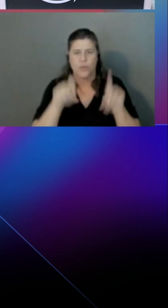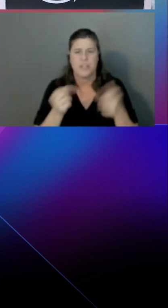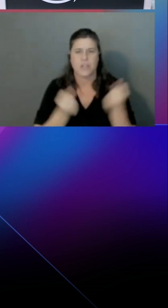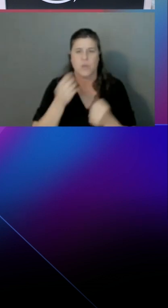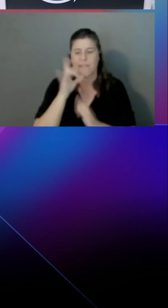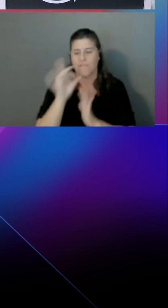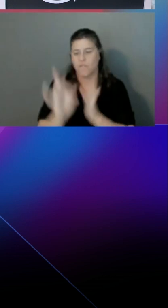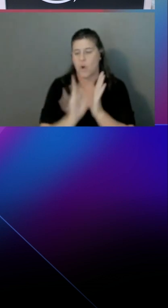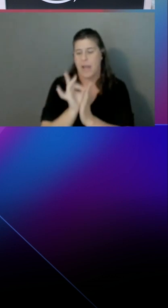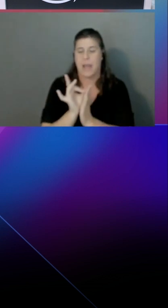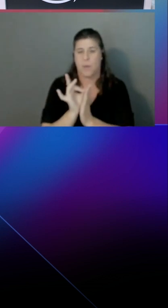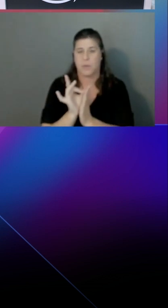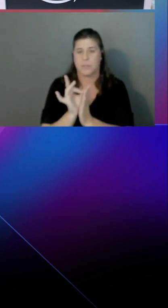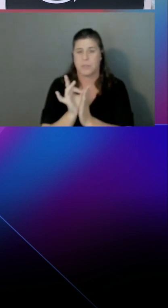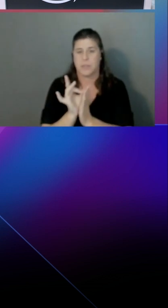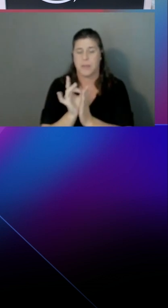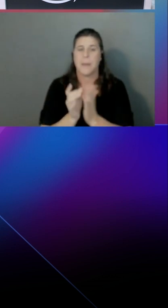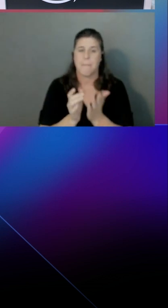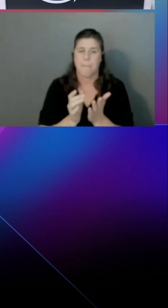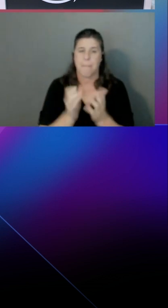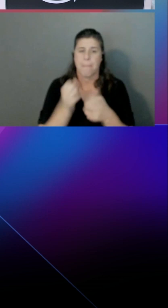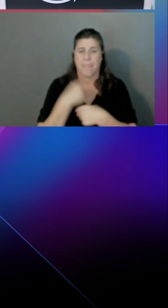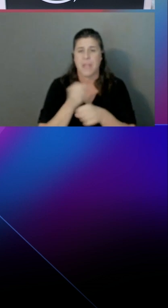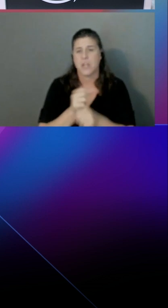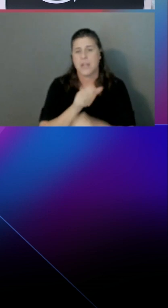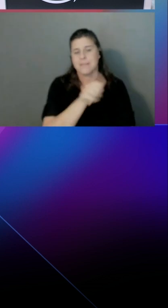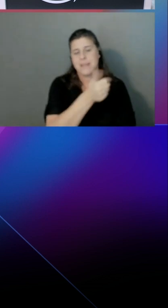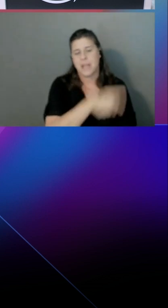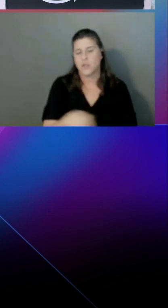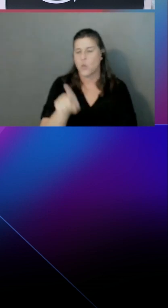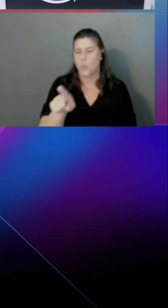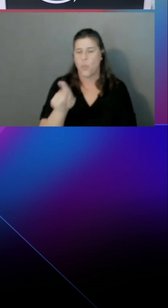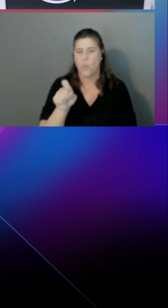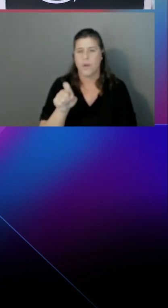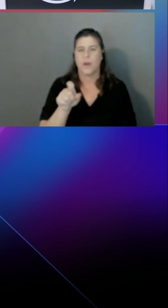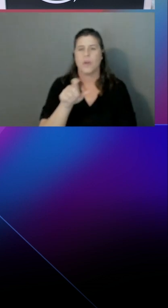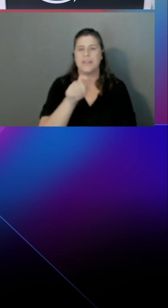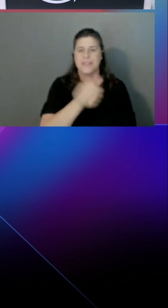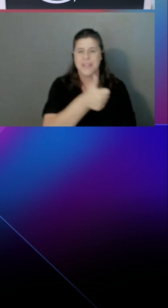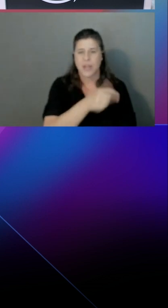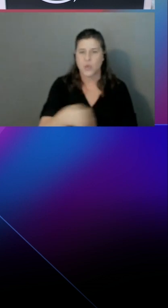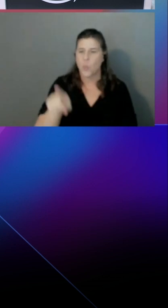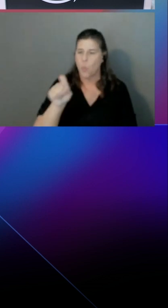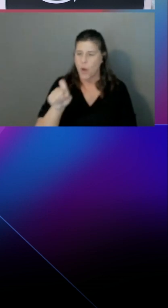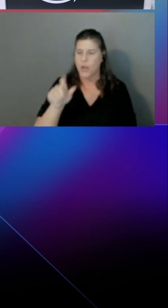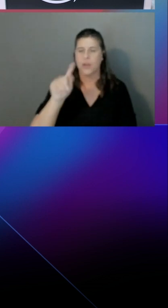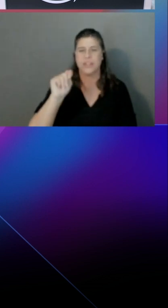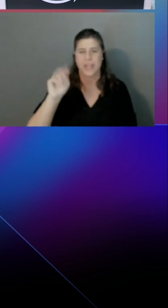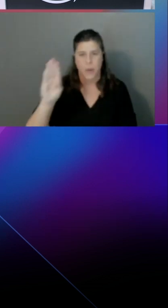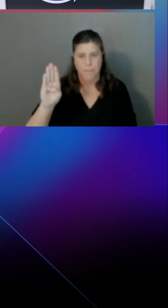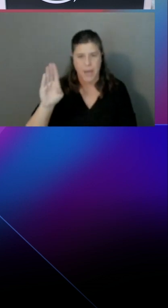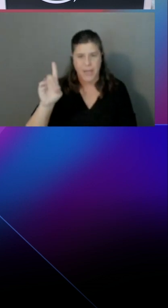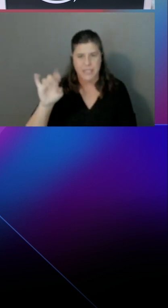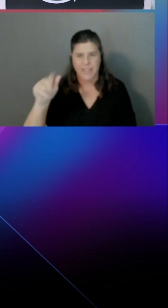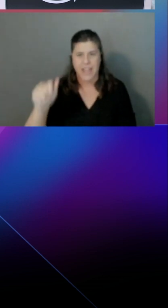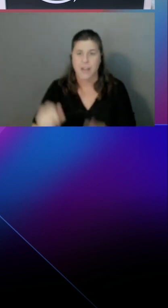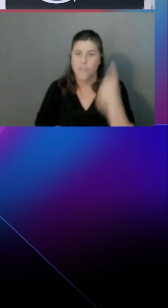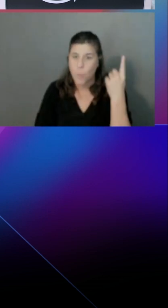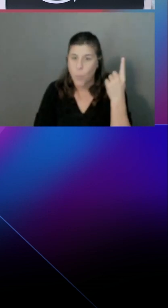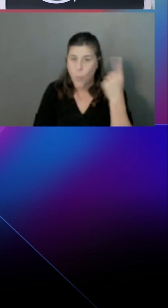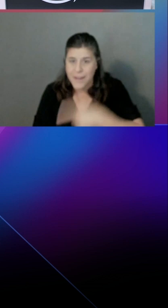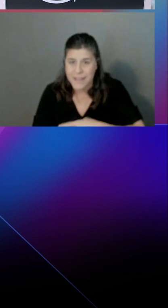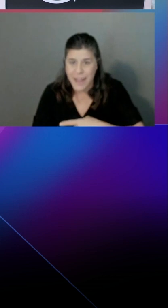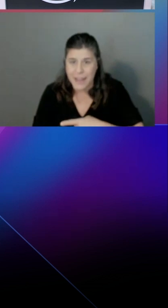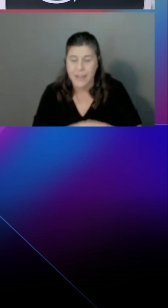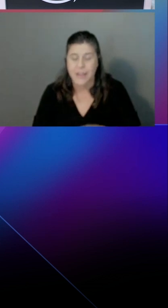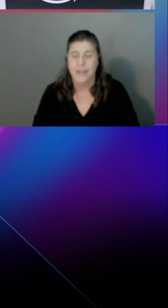time, they can generate 10 to 100 petabytes or terabytes of data, from one day's worth of work. Most organizations don't